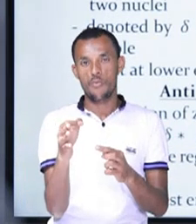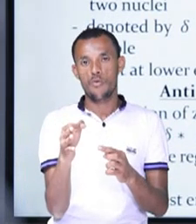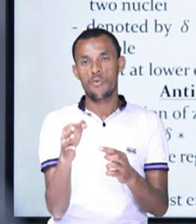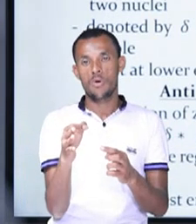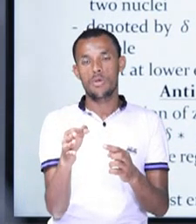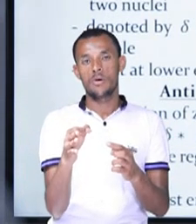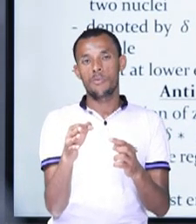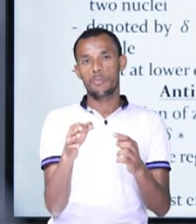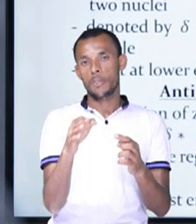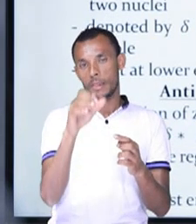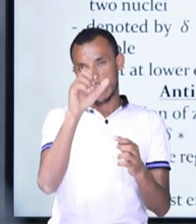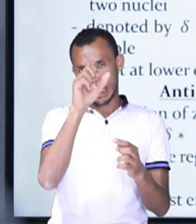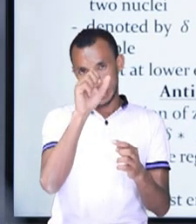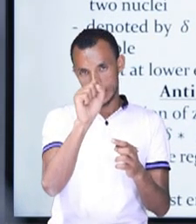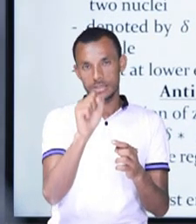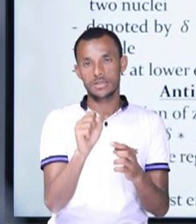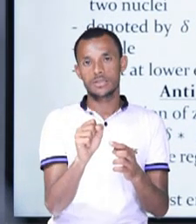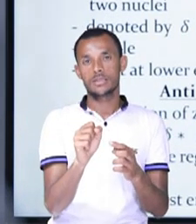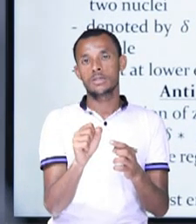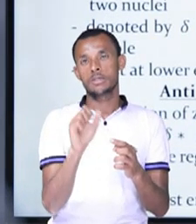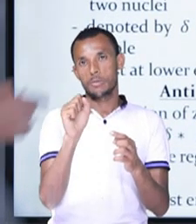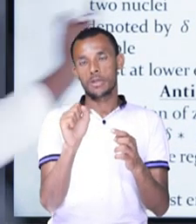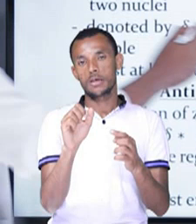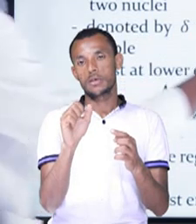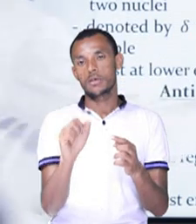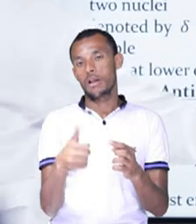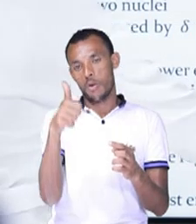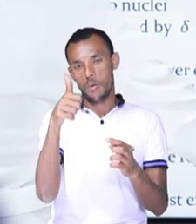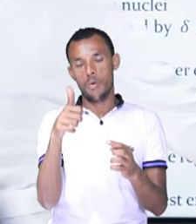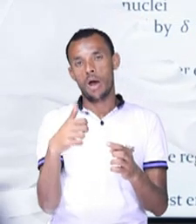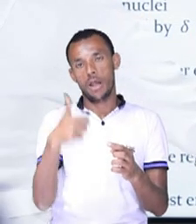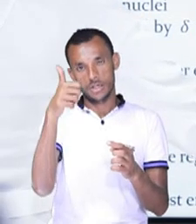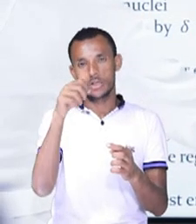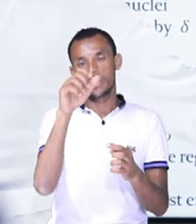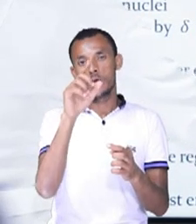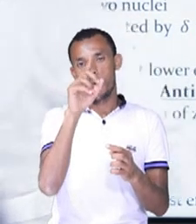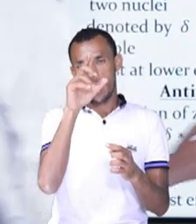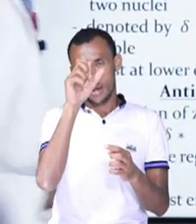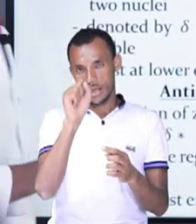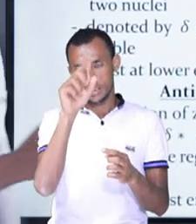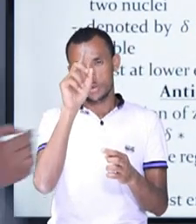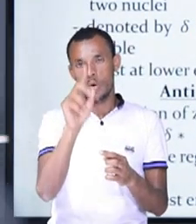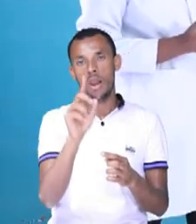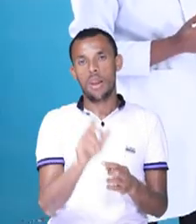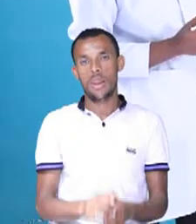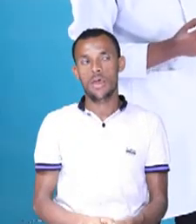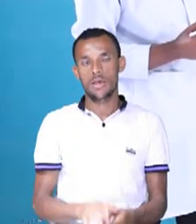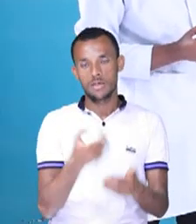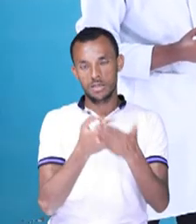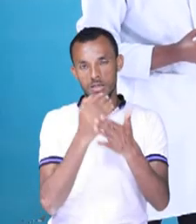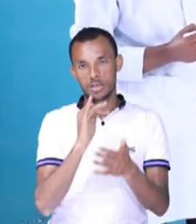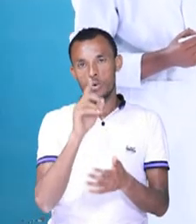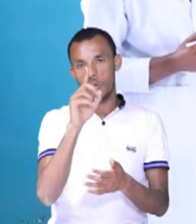last subshell of hydrogen is what? S. What is the shape of S? Spherical. Another hydrogen, 1s1. This